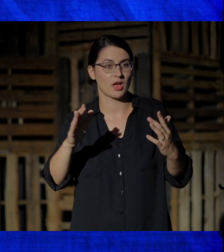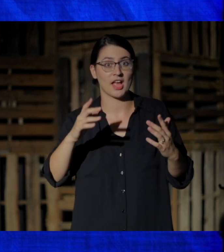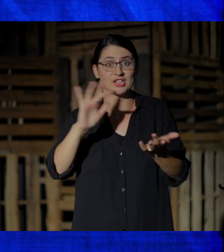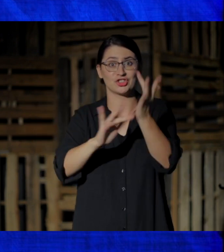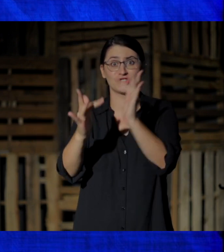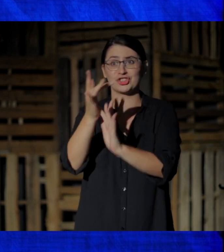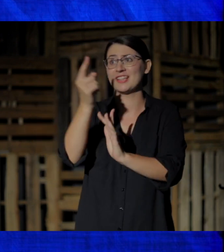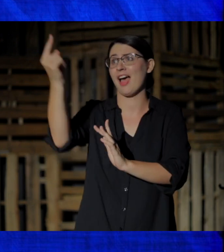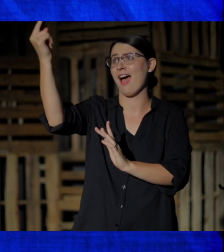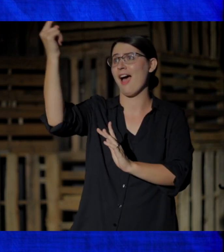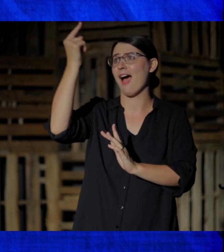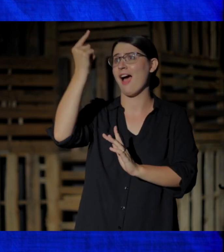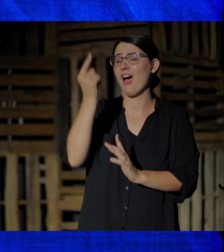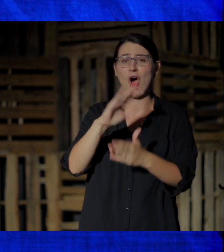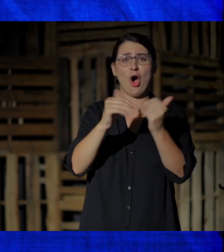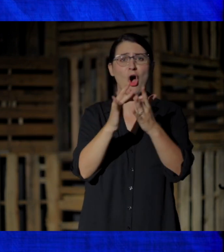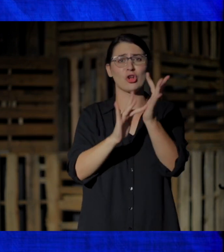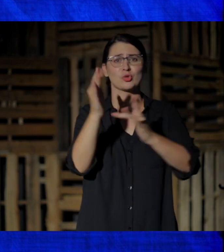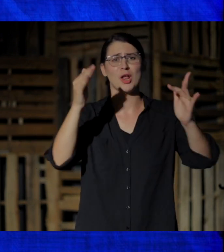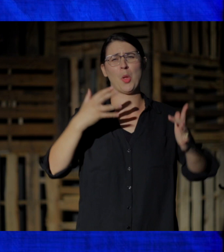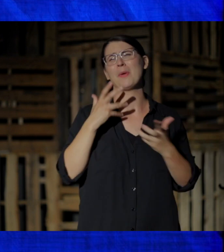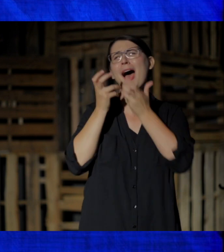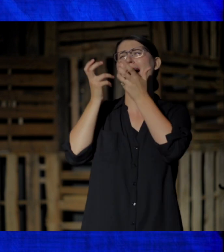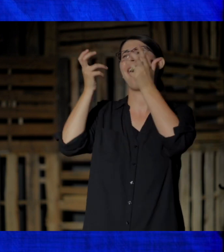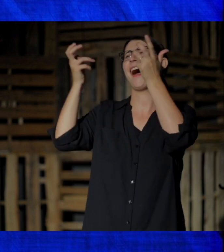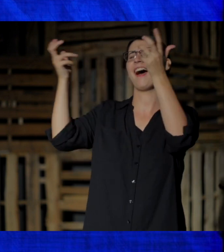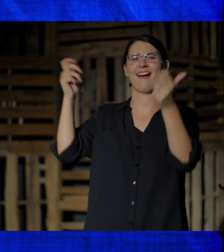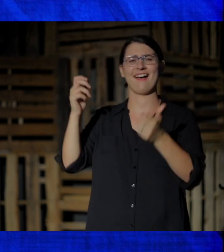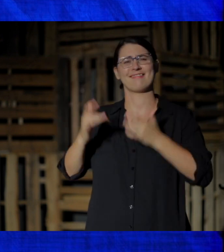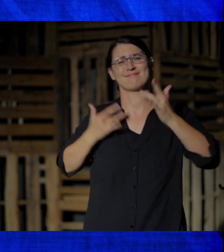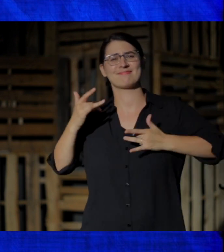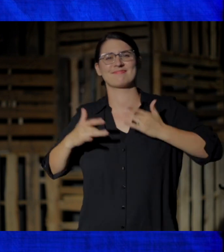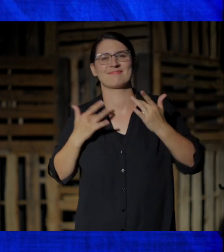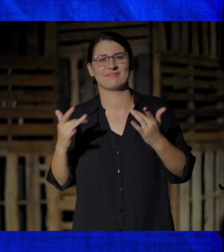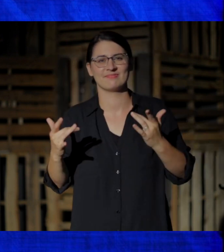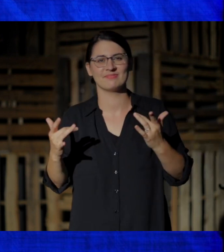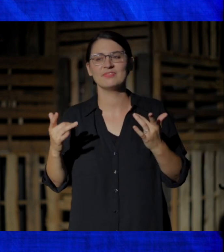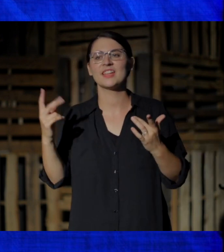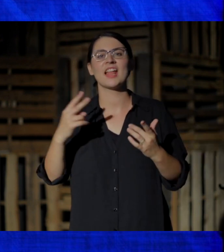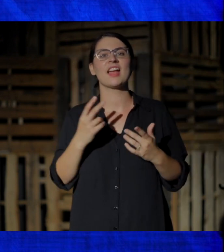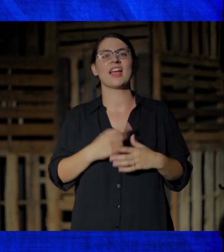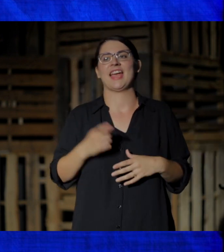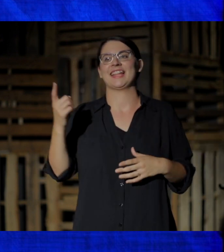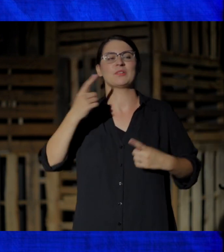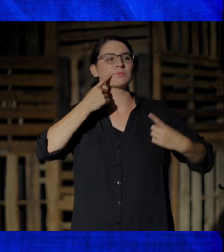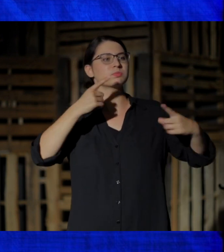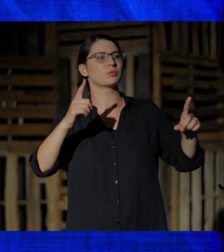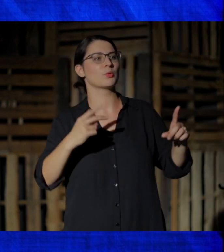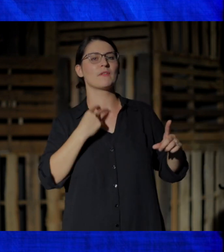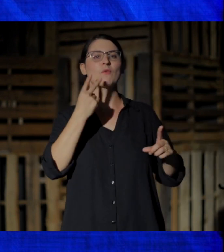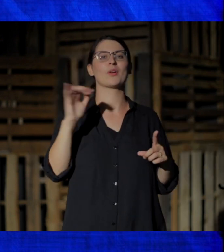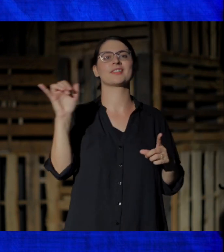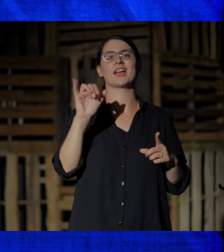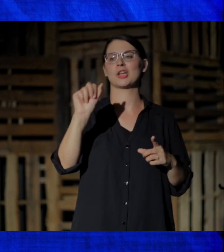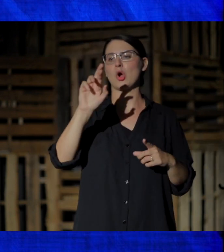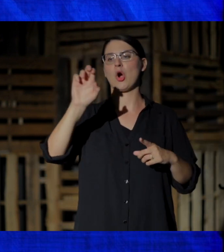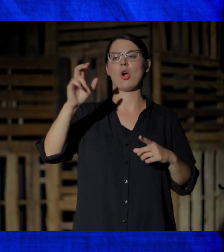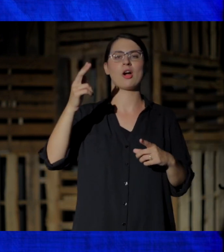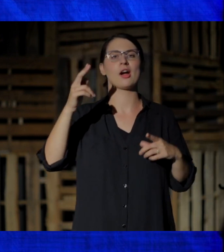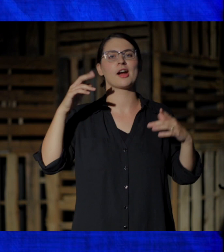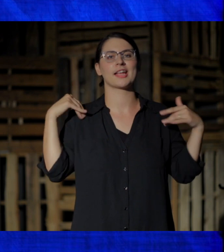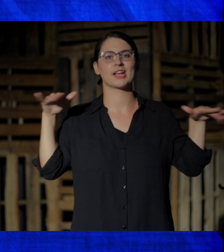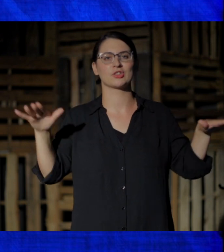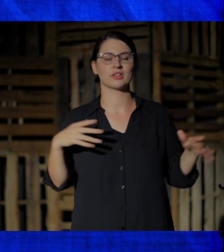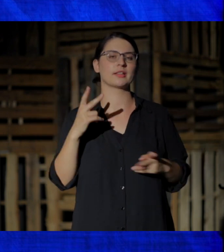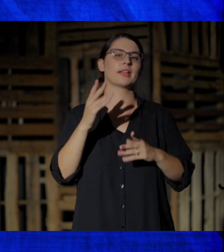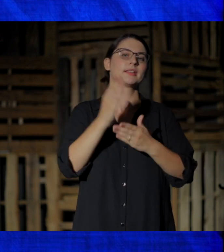greater. He says, so with the cry of the command, with the voice of an archangel. Now, I read all these people trying to say, which angel it was. You know, well, it's this angel. Well, it's that